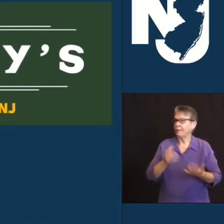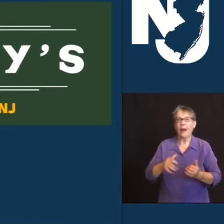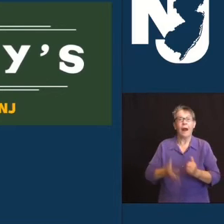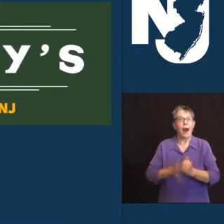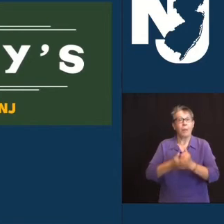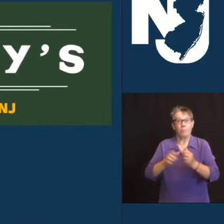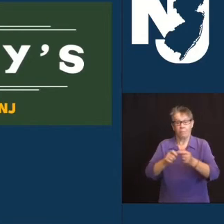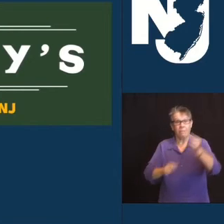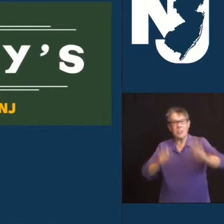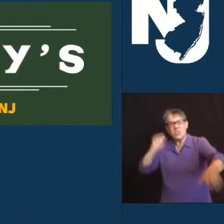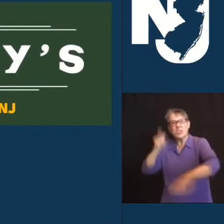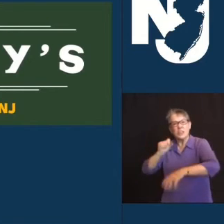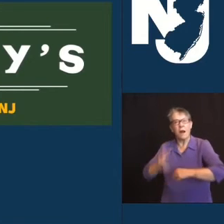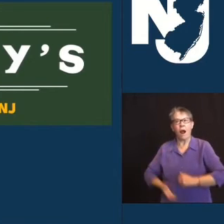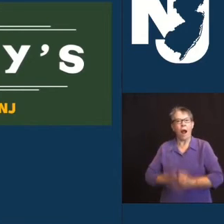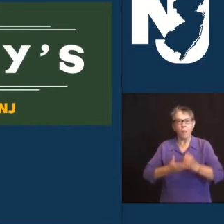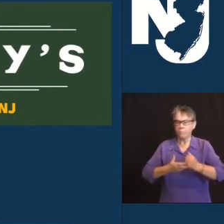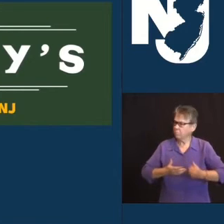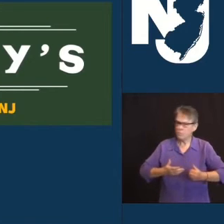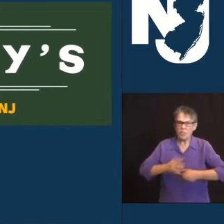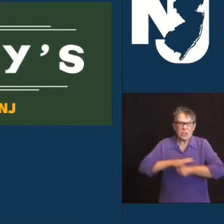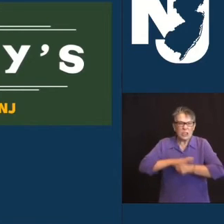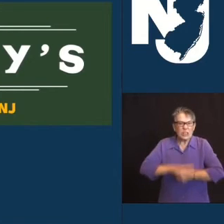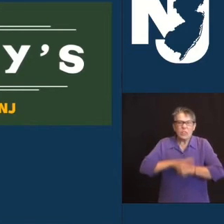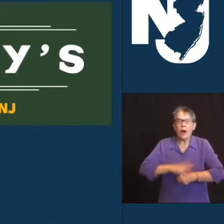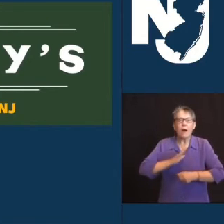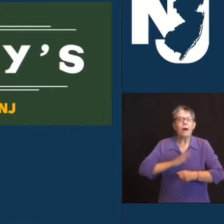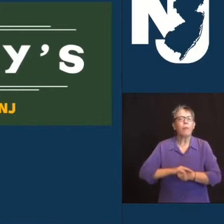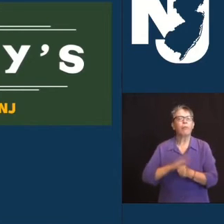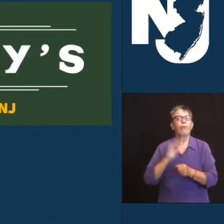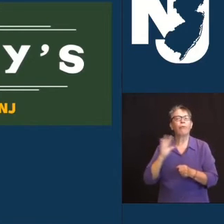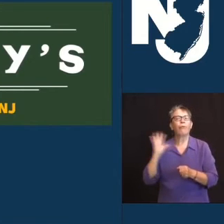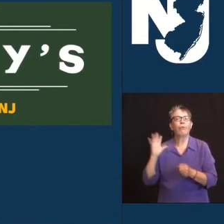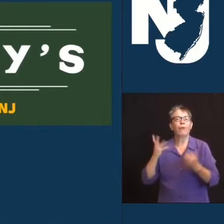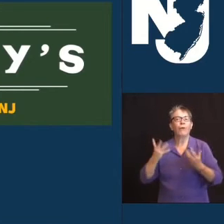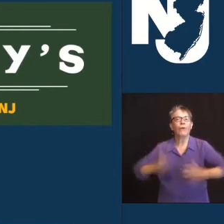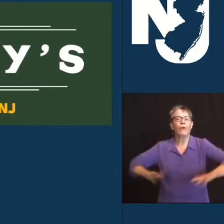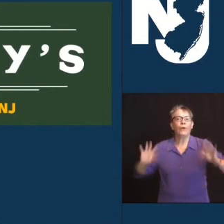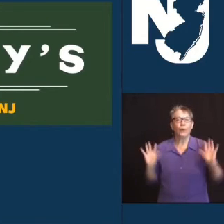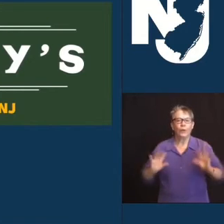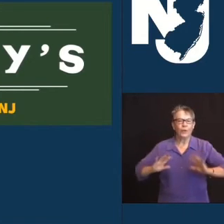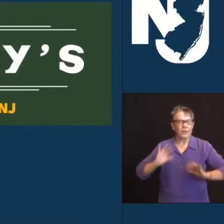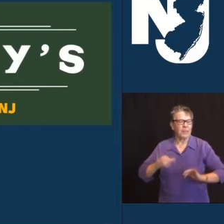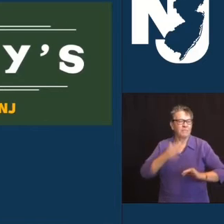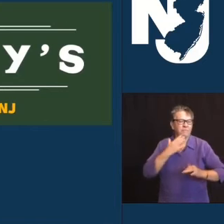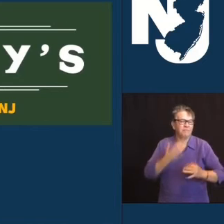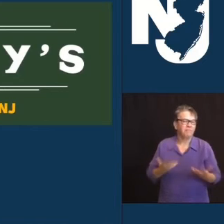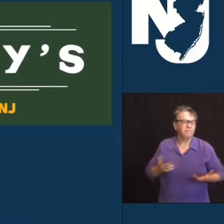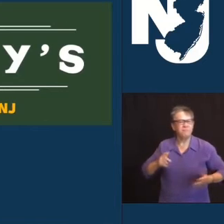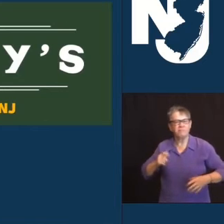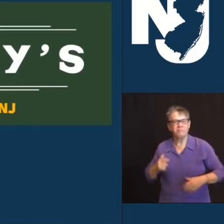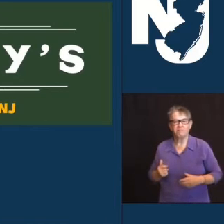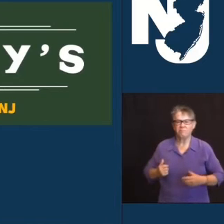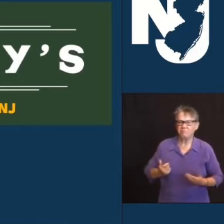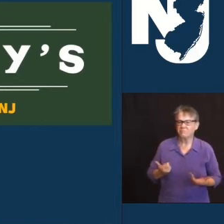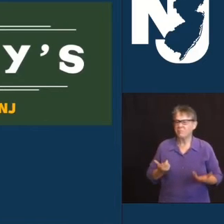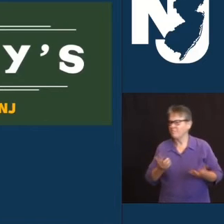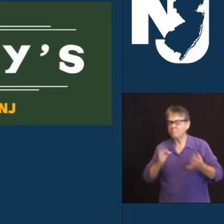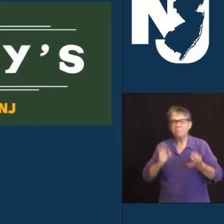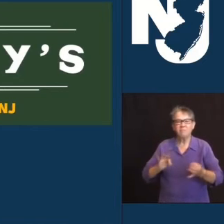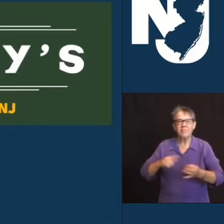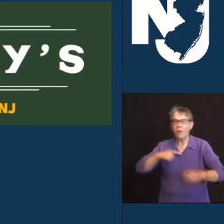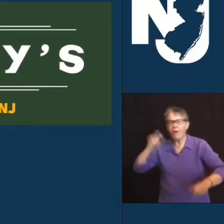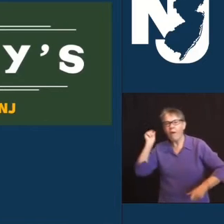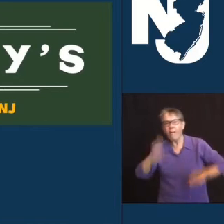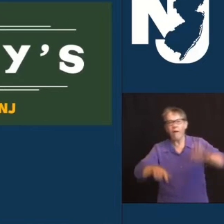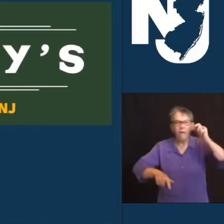safe environment. And that's exactly what Monica and Mark are providing their customers. I had the opportunity to catch up on Friday with